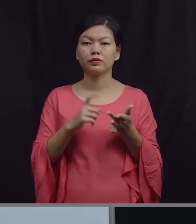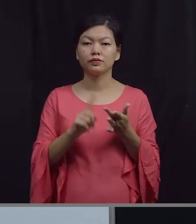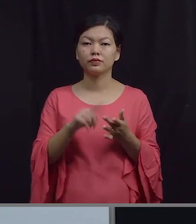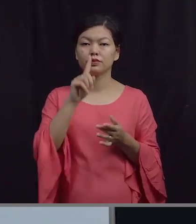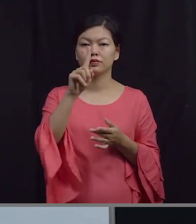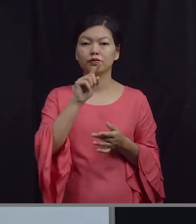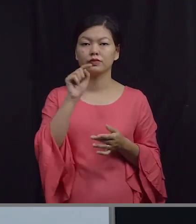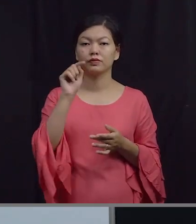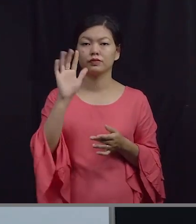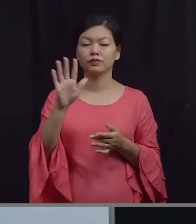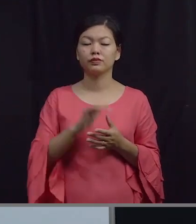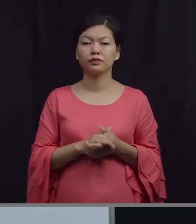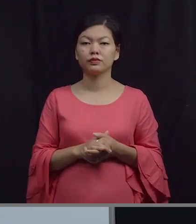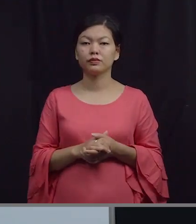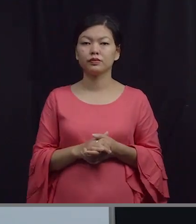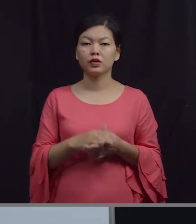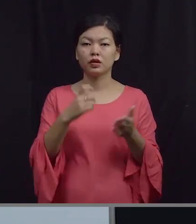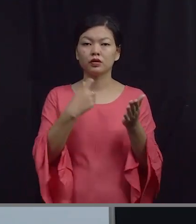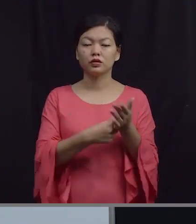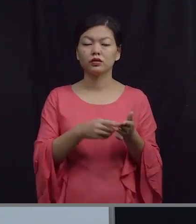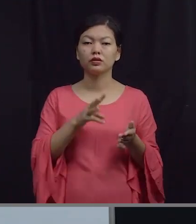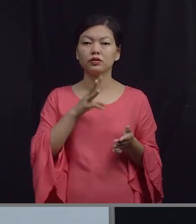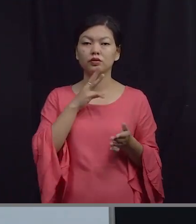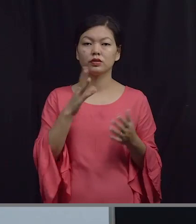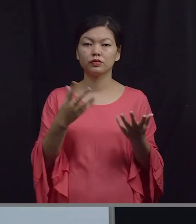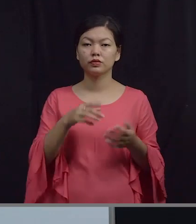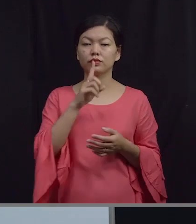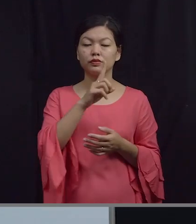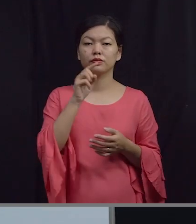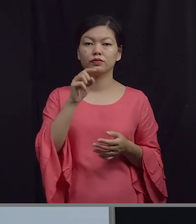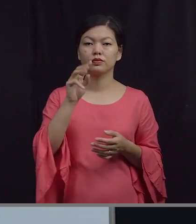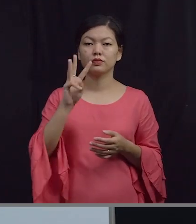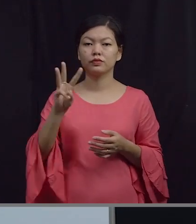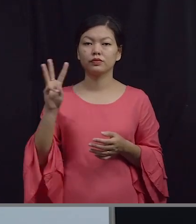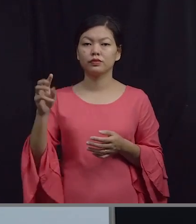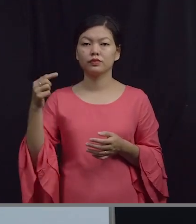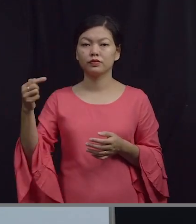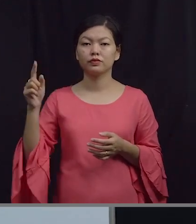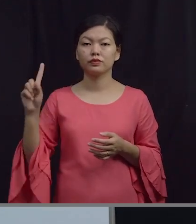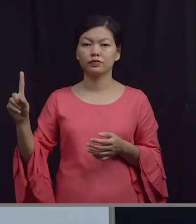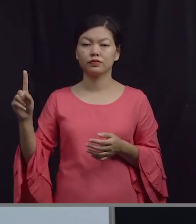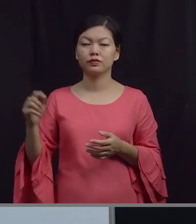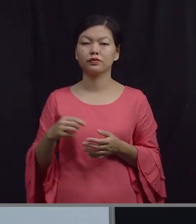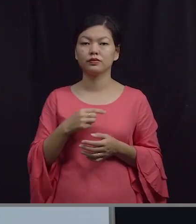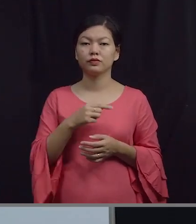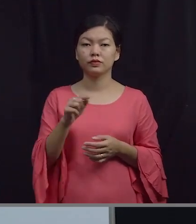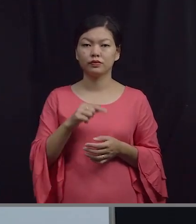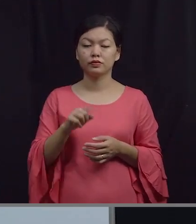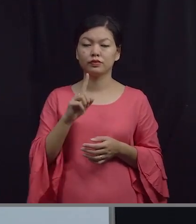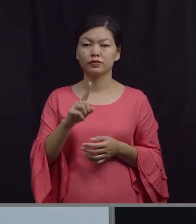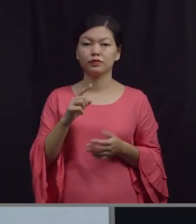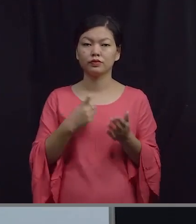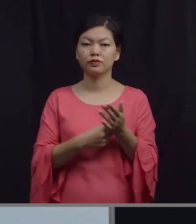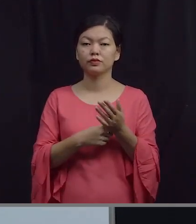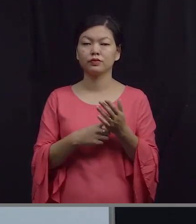is what? 1.5. And what is the refractive index of water? That is 1.33 minus 1. So 1 by R1.